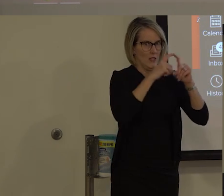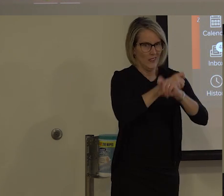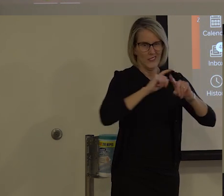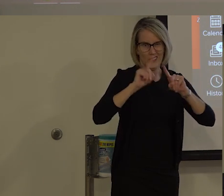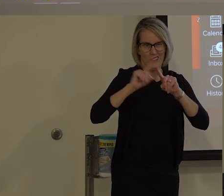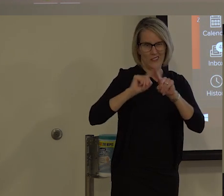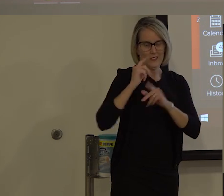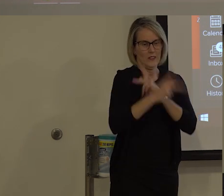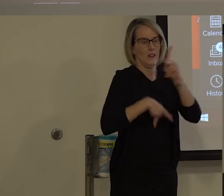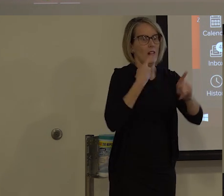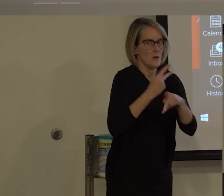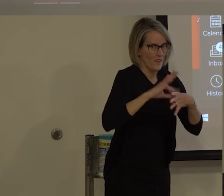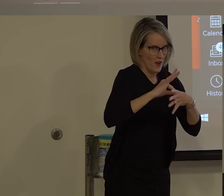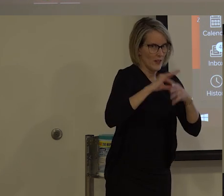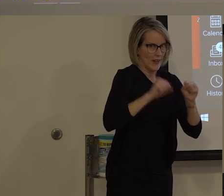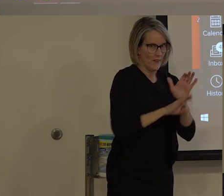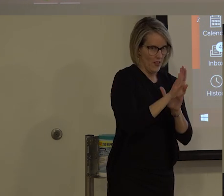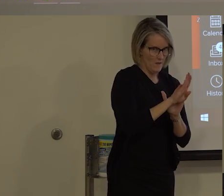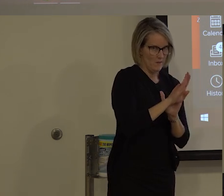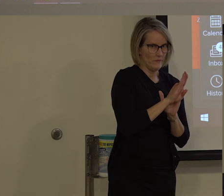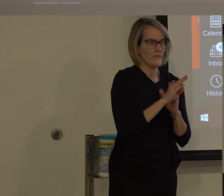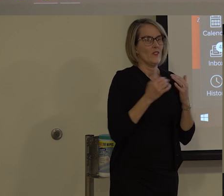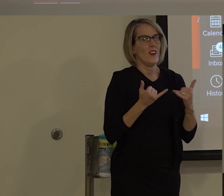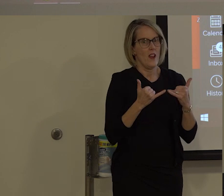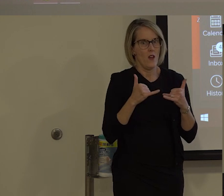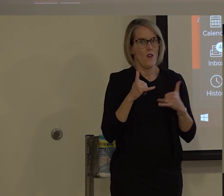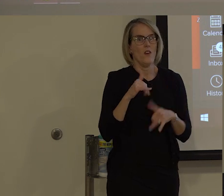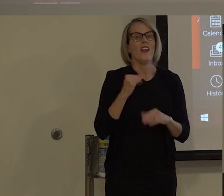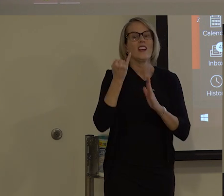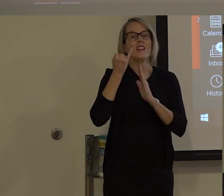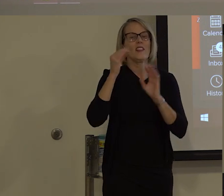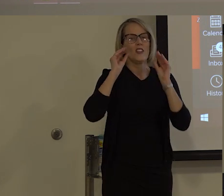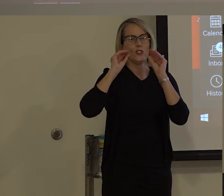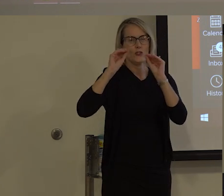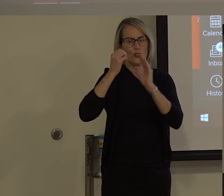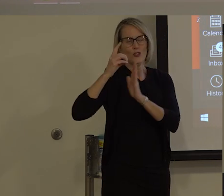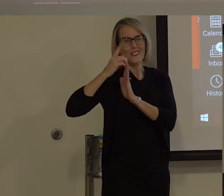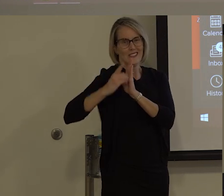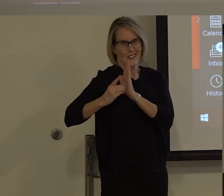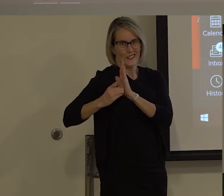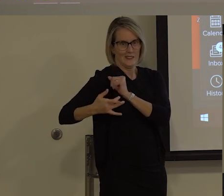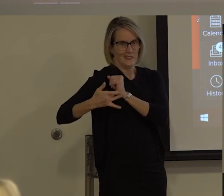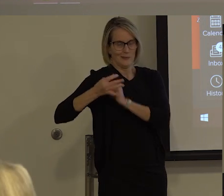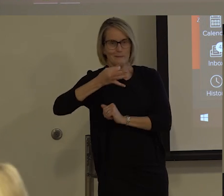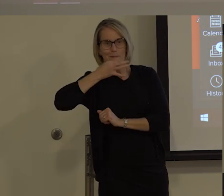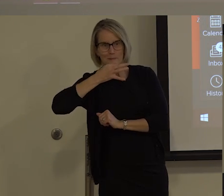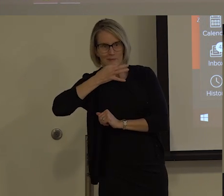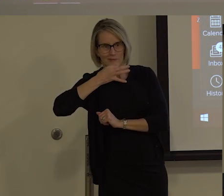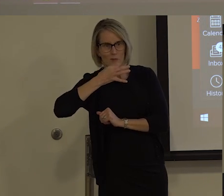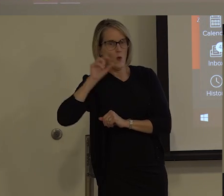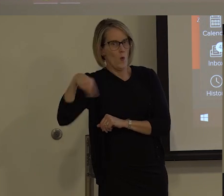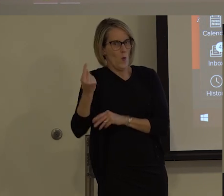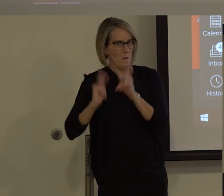can create with it, only instructional designers within the College of Arts and Sciences, within pharmacy, all of the other colleges across the campus